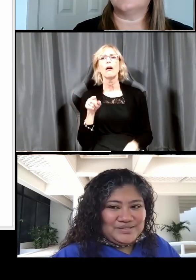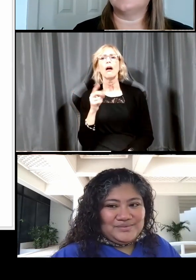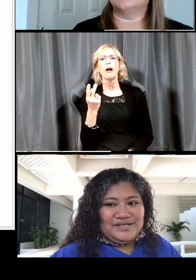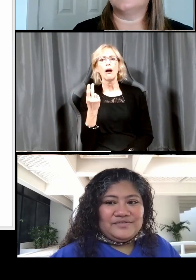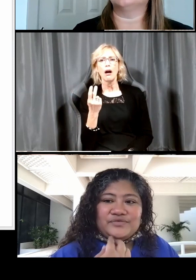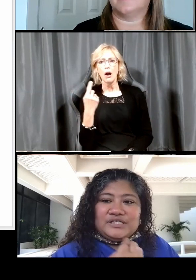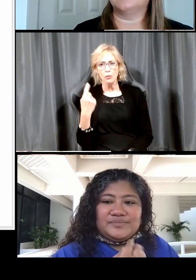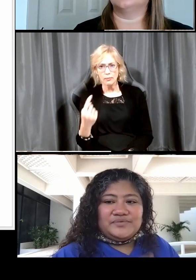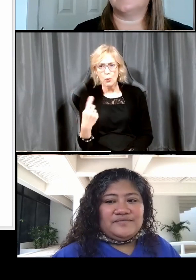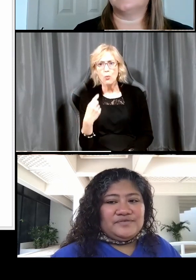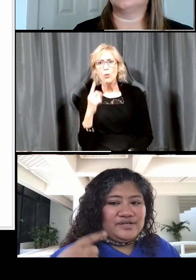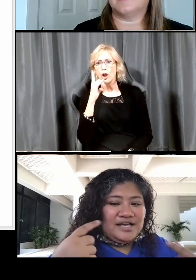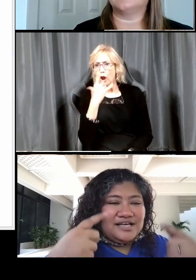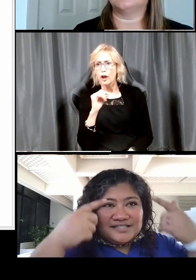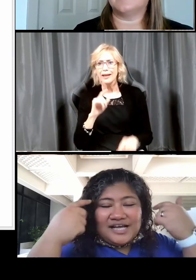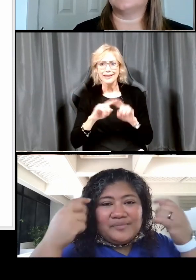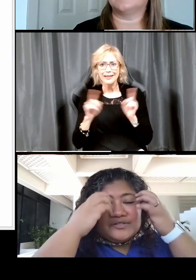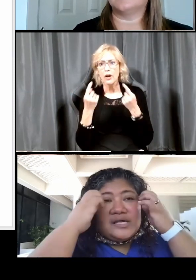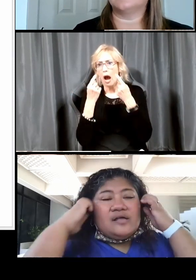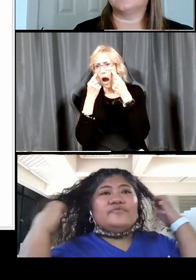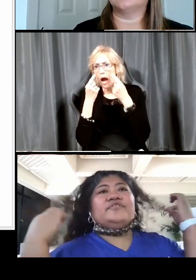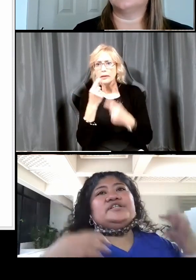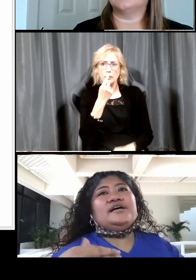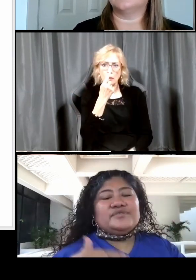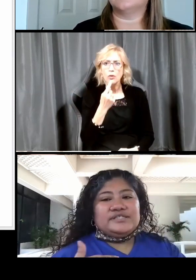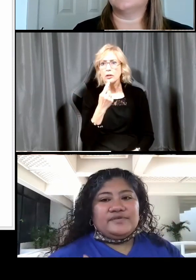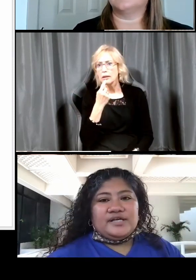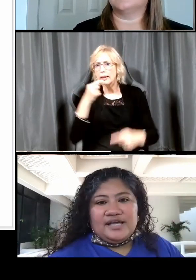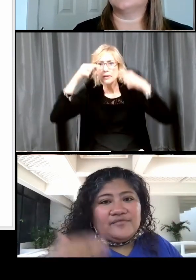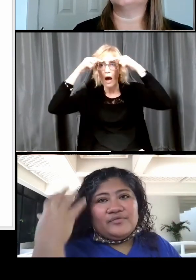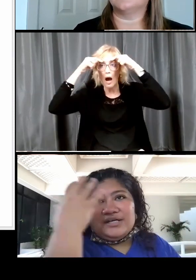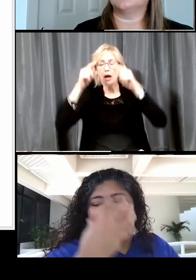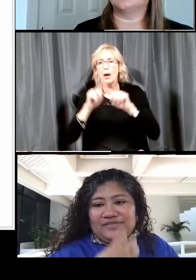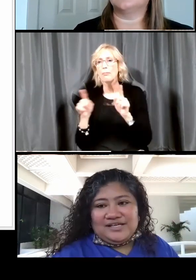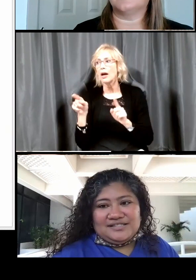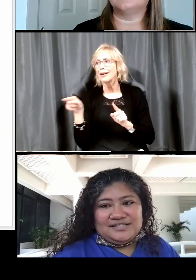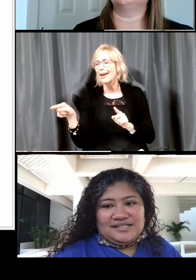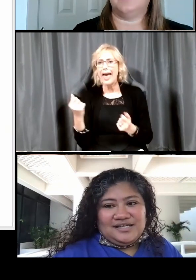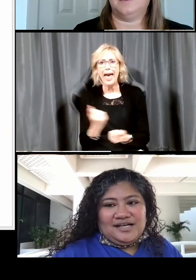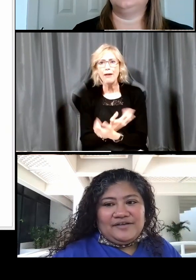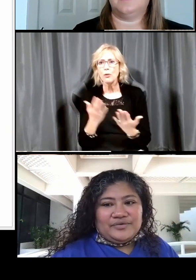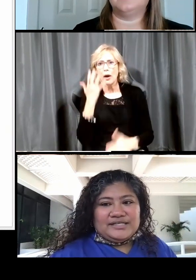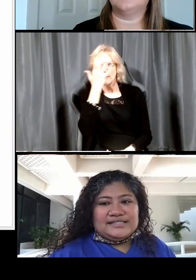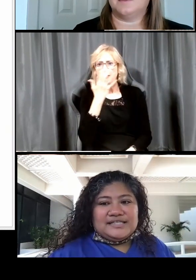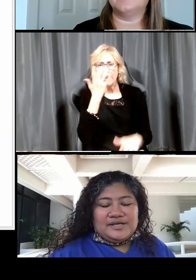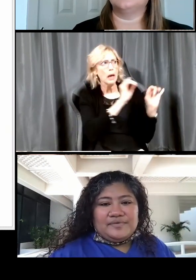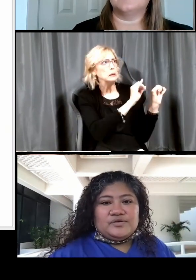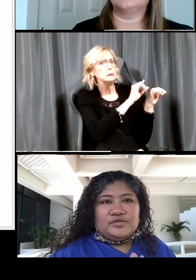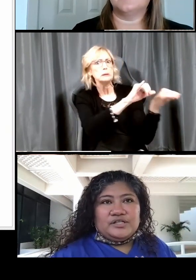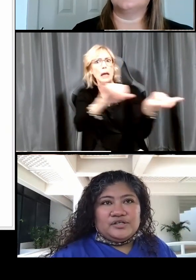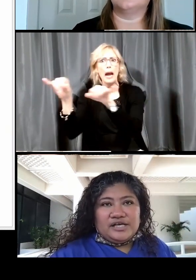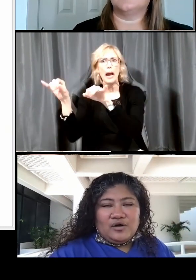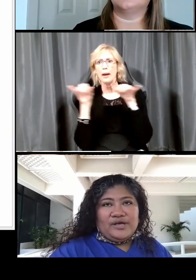different noses, we have different lips, we have different eyes and eyebrows. But for a child with CVI, everyone has a face. Everyone has the